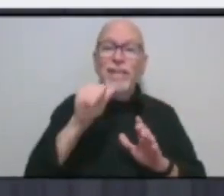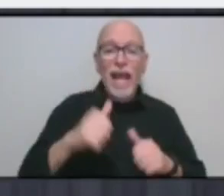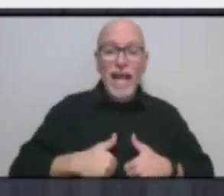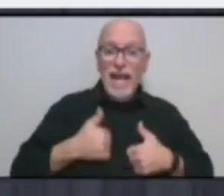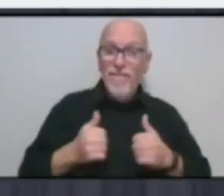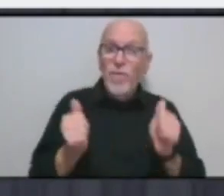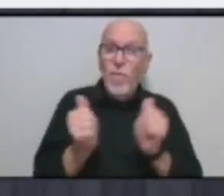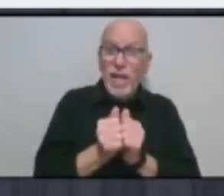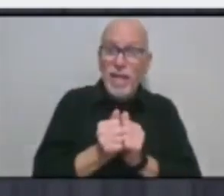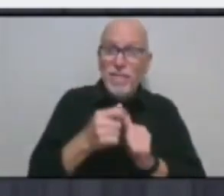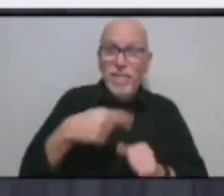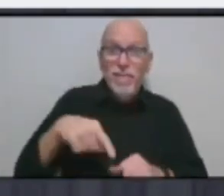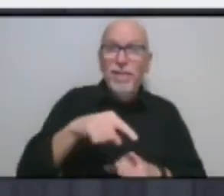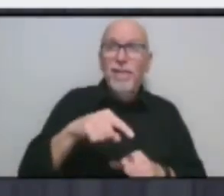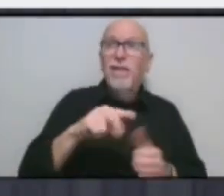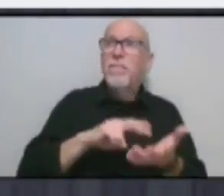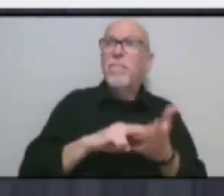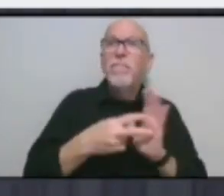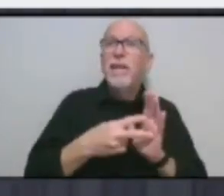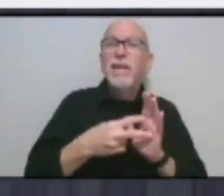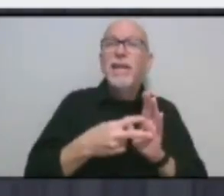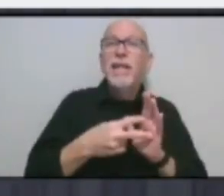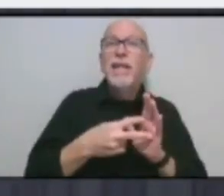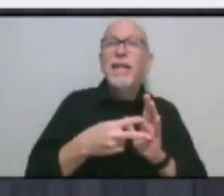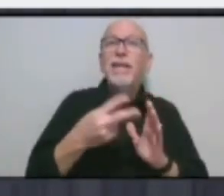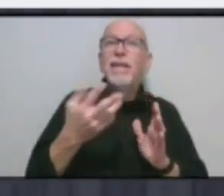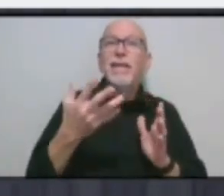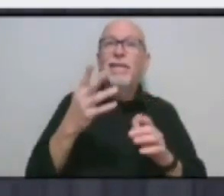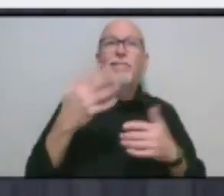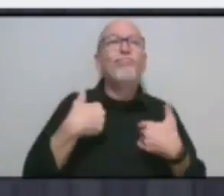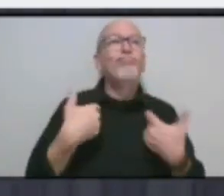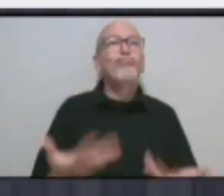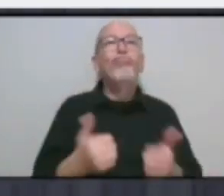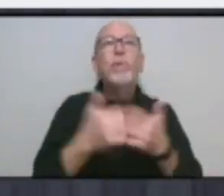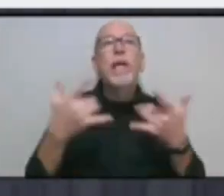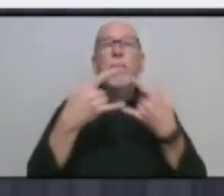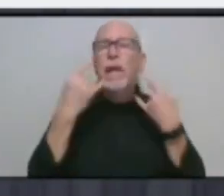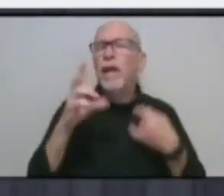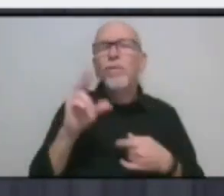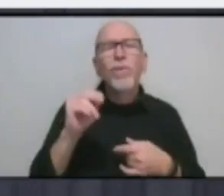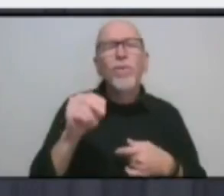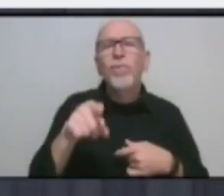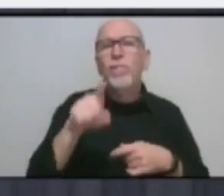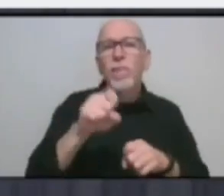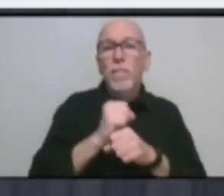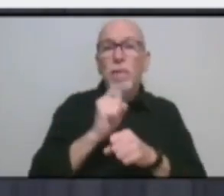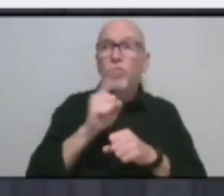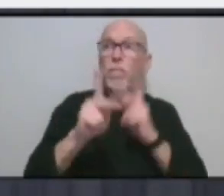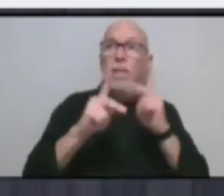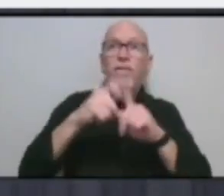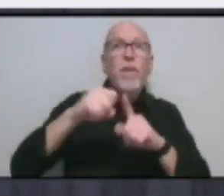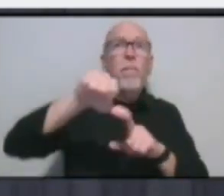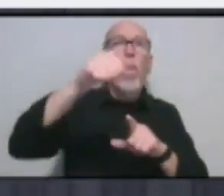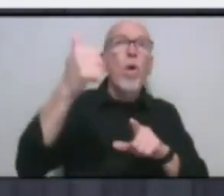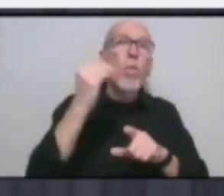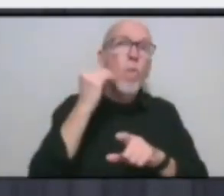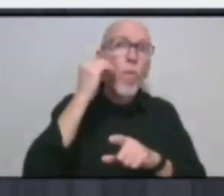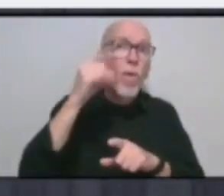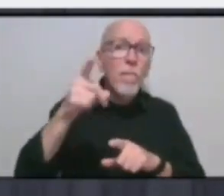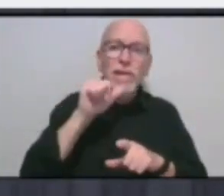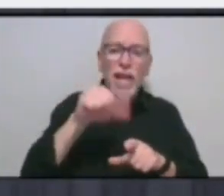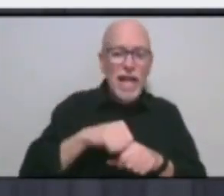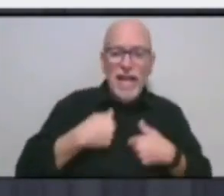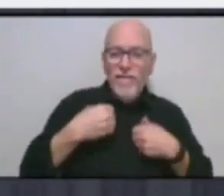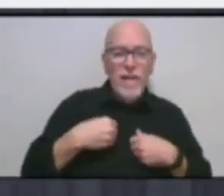can relax and not wear a mask. You need to be sure that we are isolating appropriately,